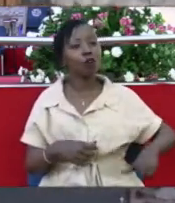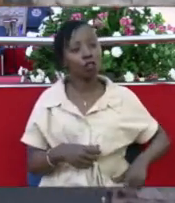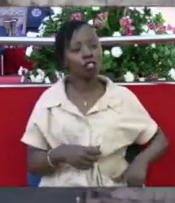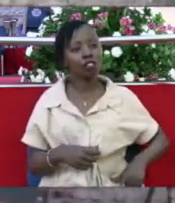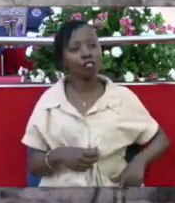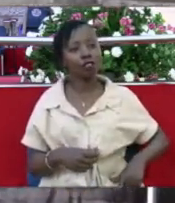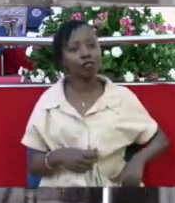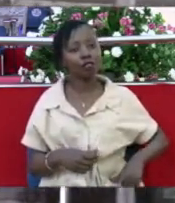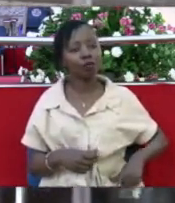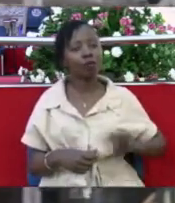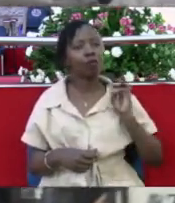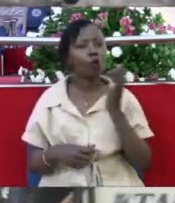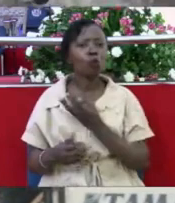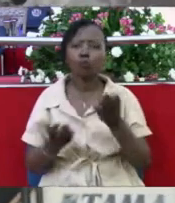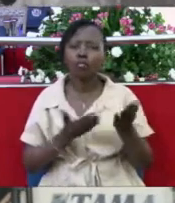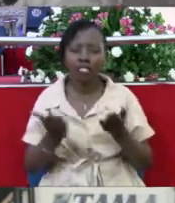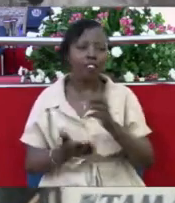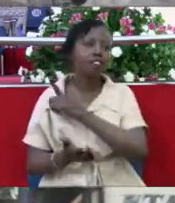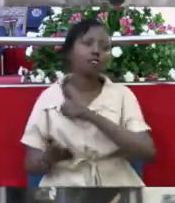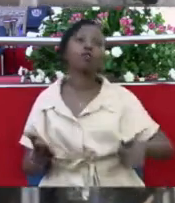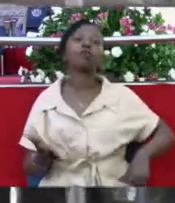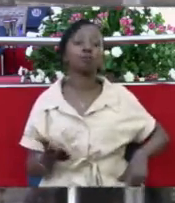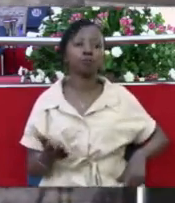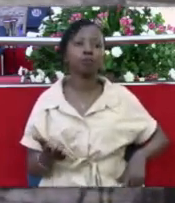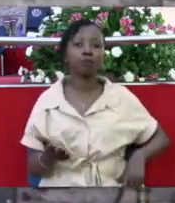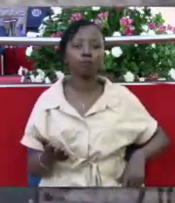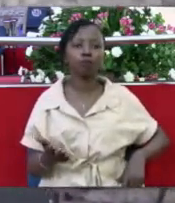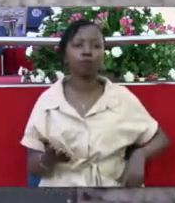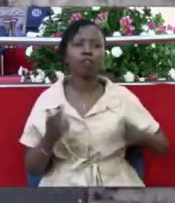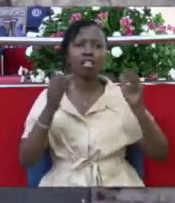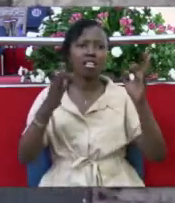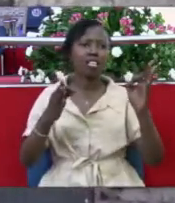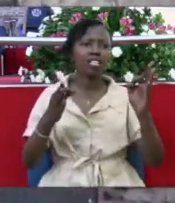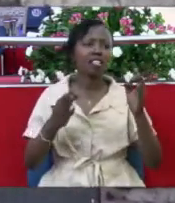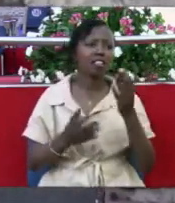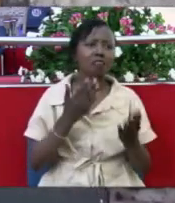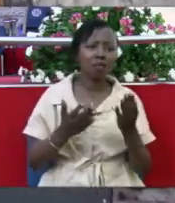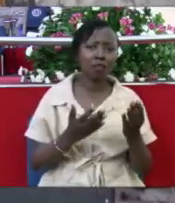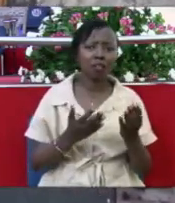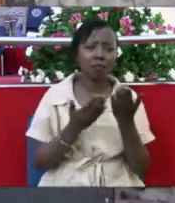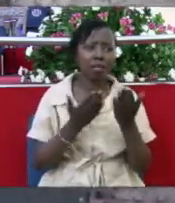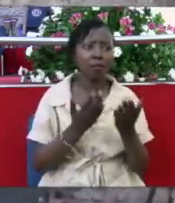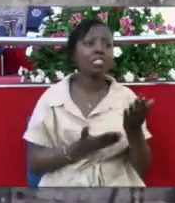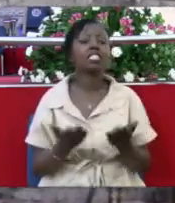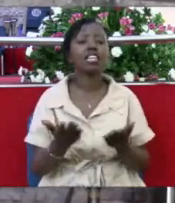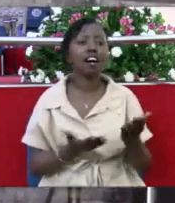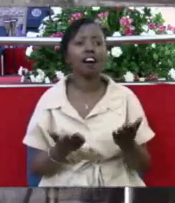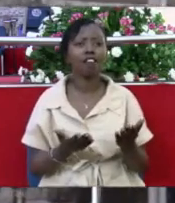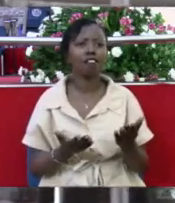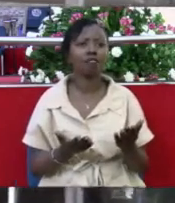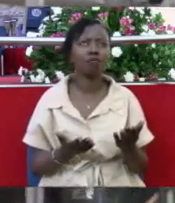Our service is unto the Lord. Ibada ni kwa Mungu. If you have done it, kama umefanya, with an